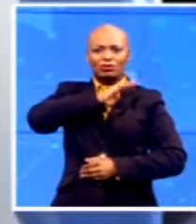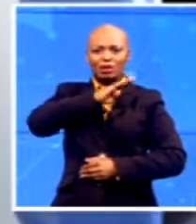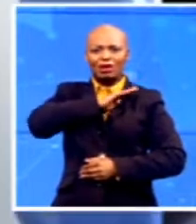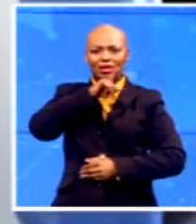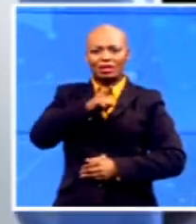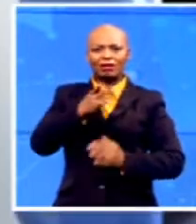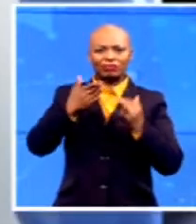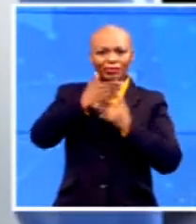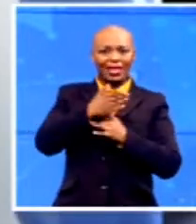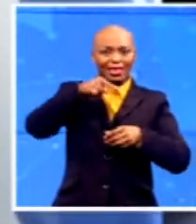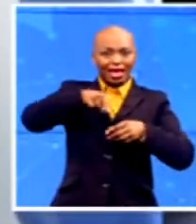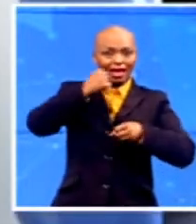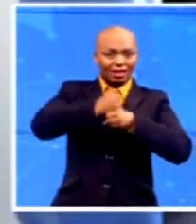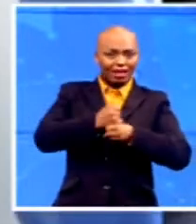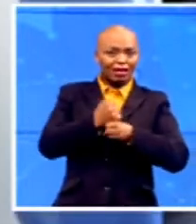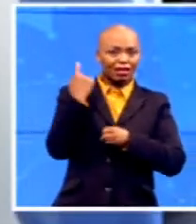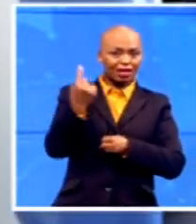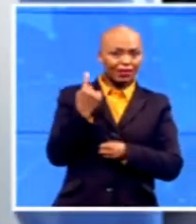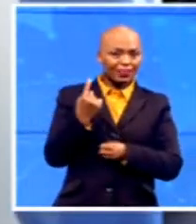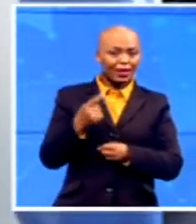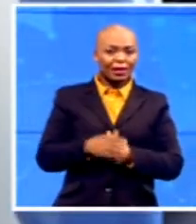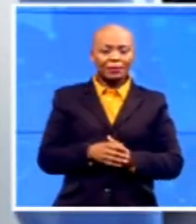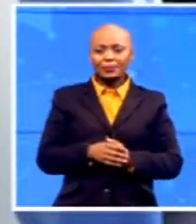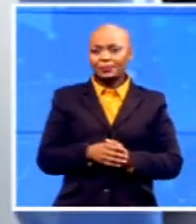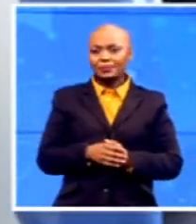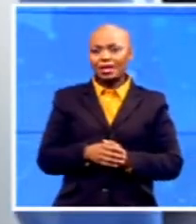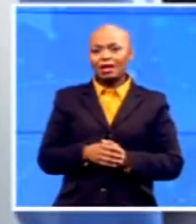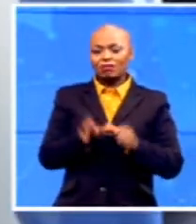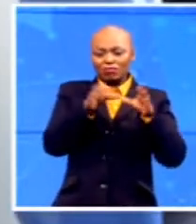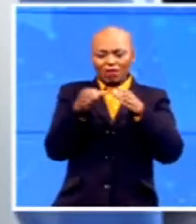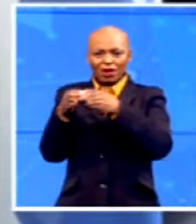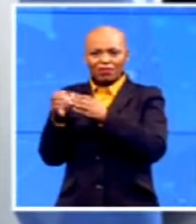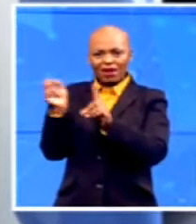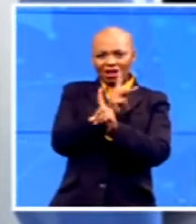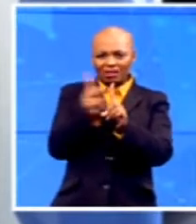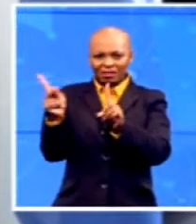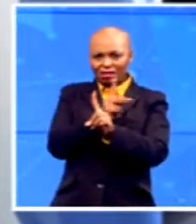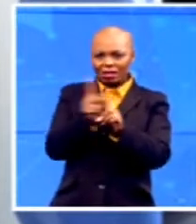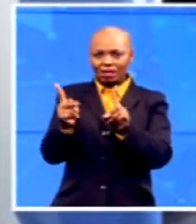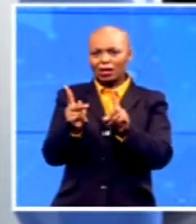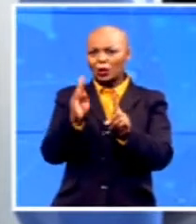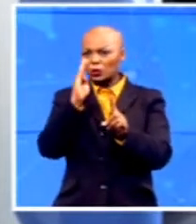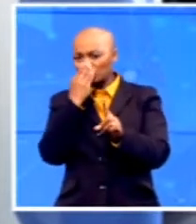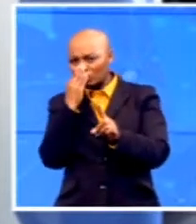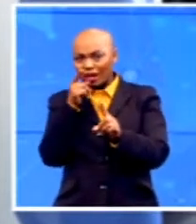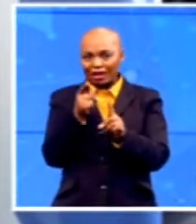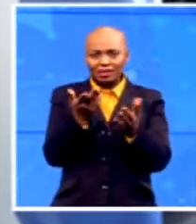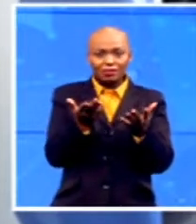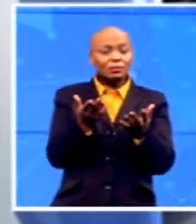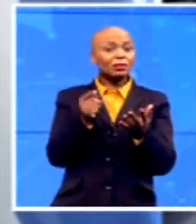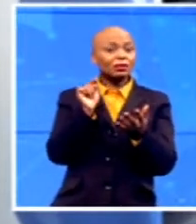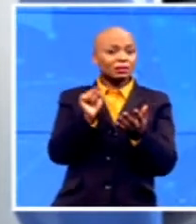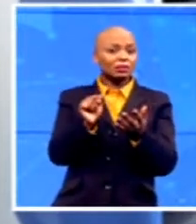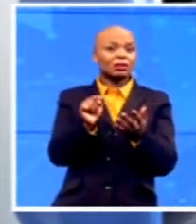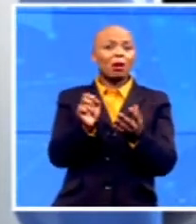violence continues to plunge major urban centers into lawlessness and grief. Criminal armed groups